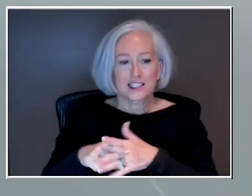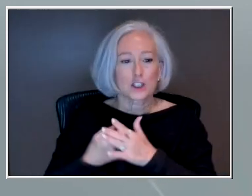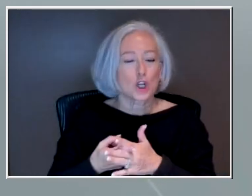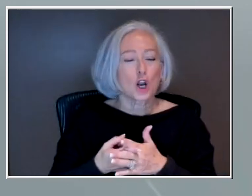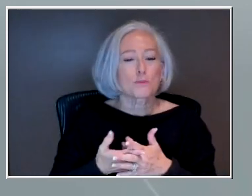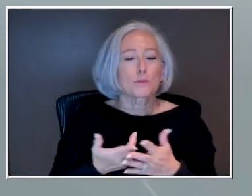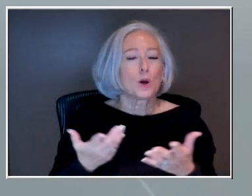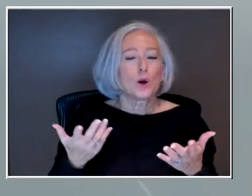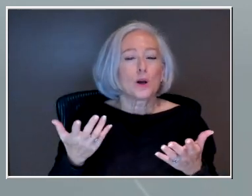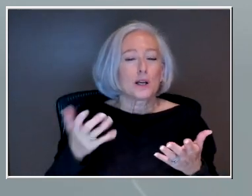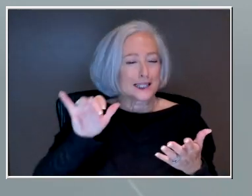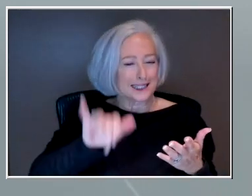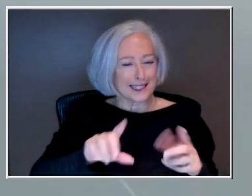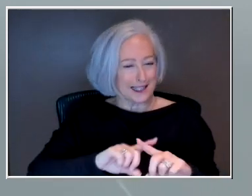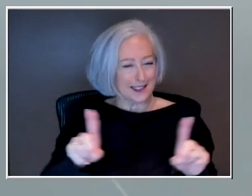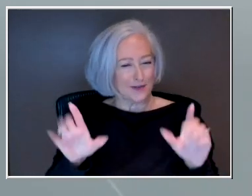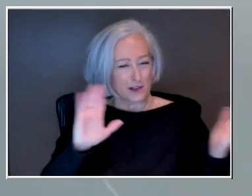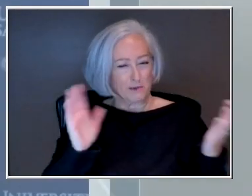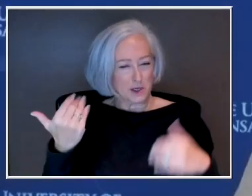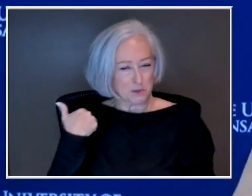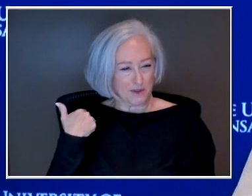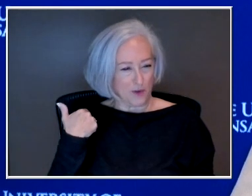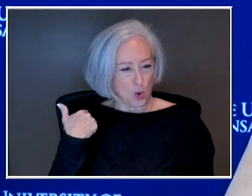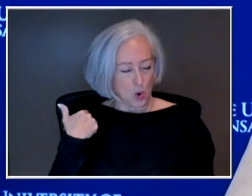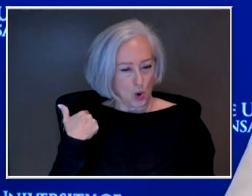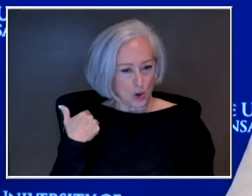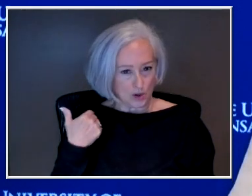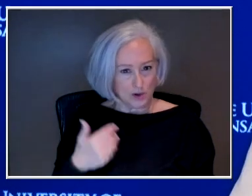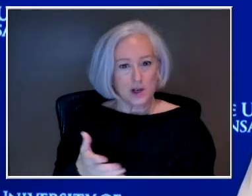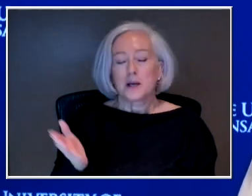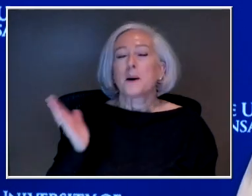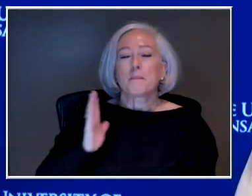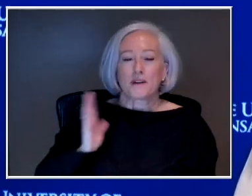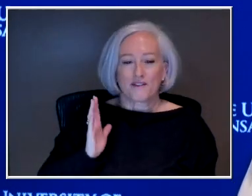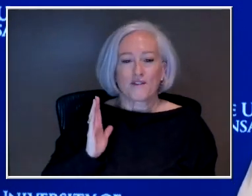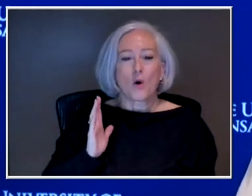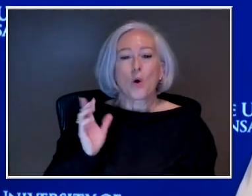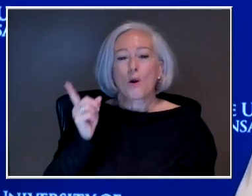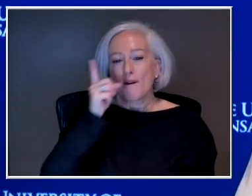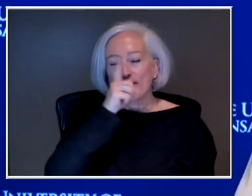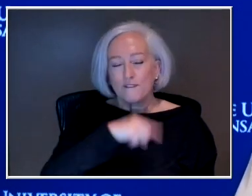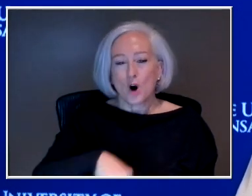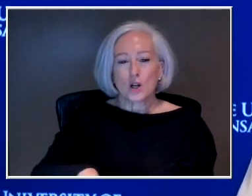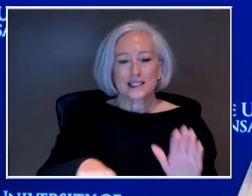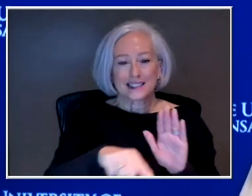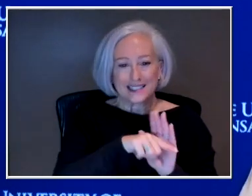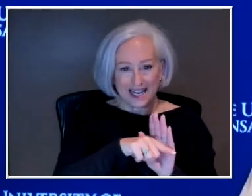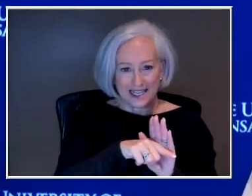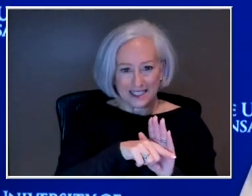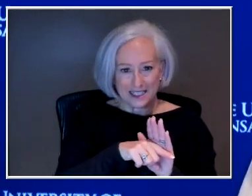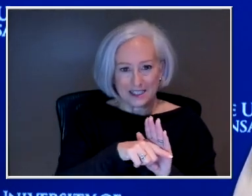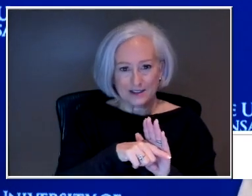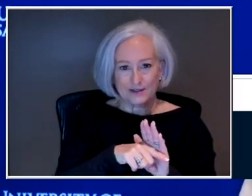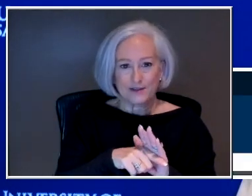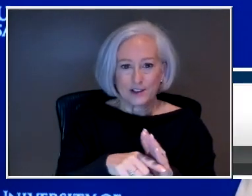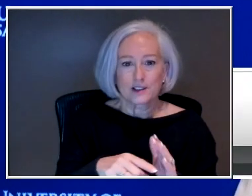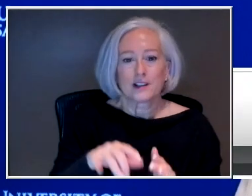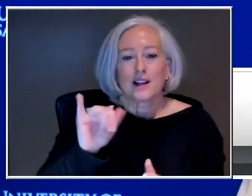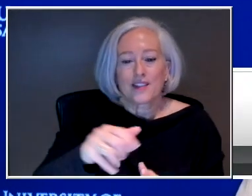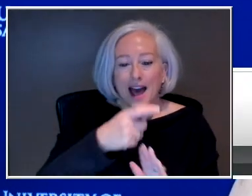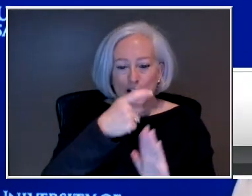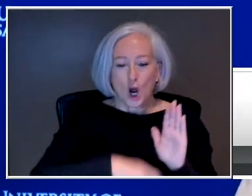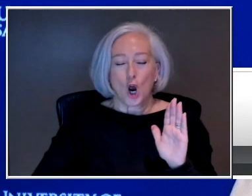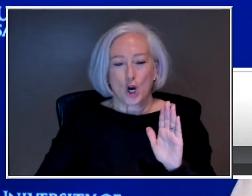before? Is it? Yeah, it was a false negative. Gotcha. And this is an article, a published